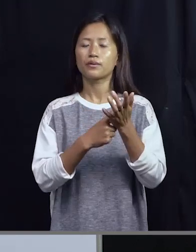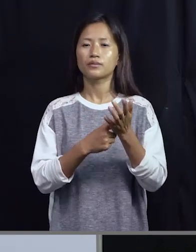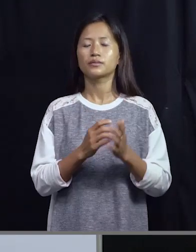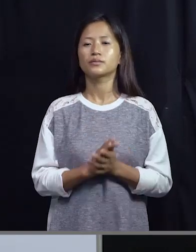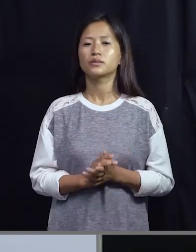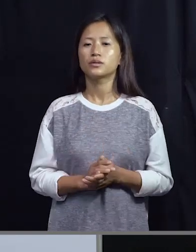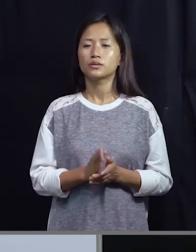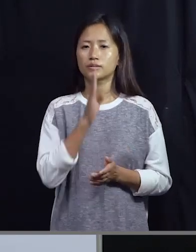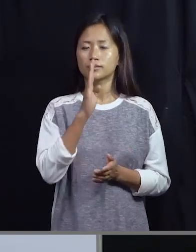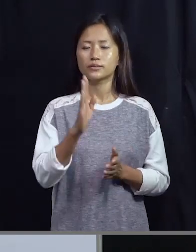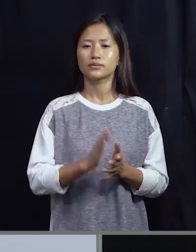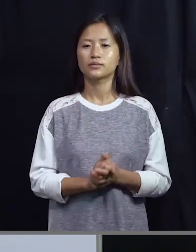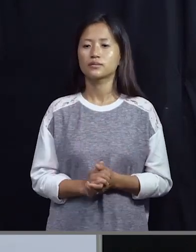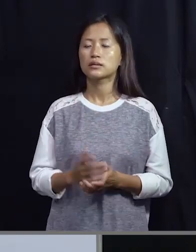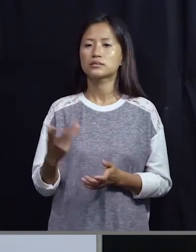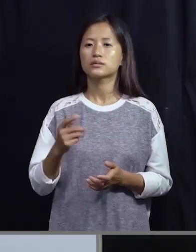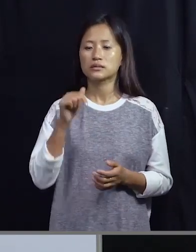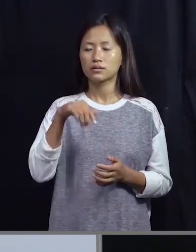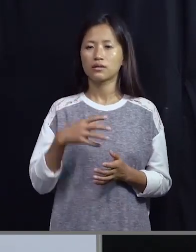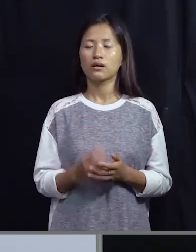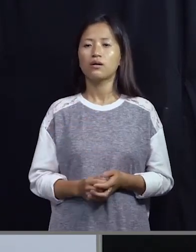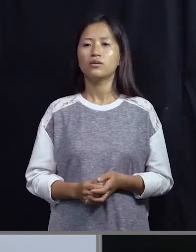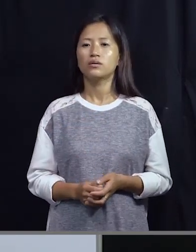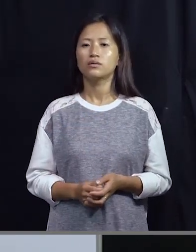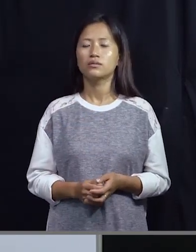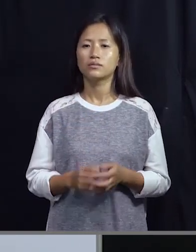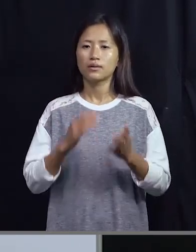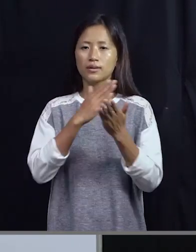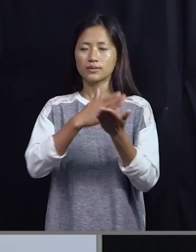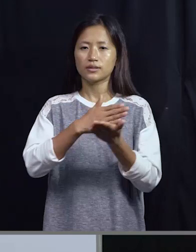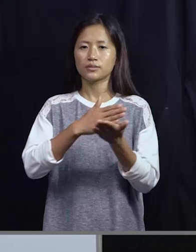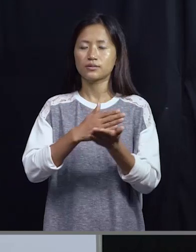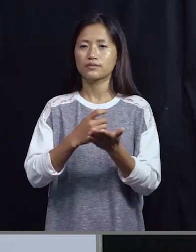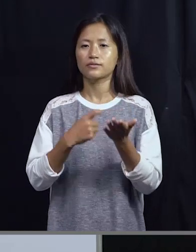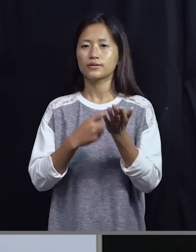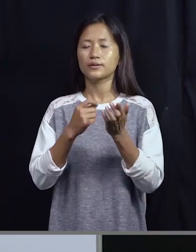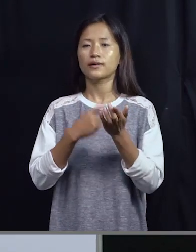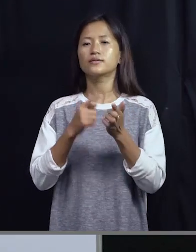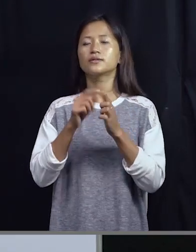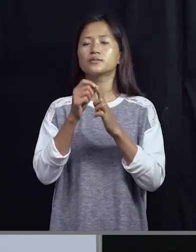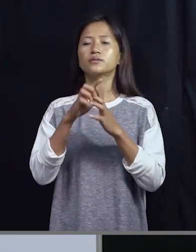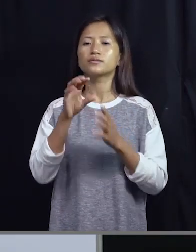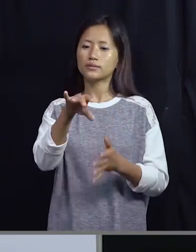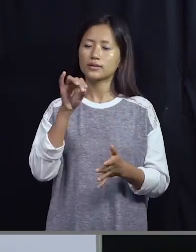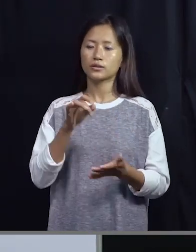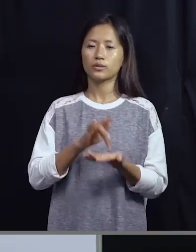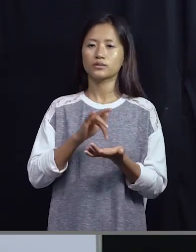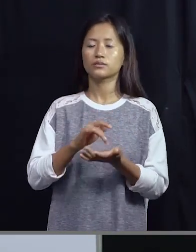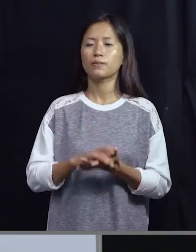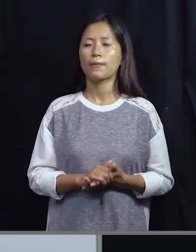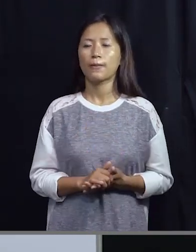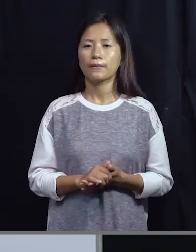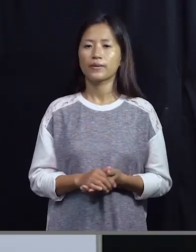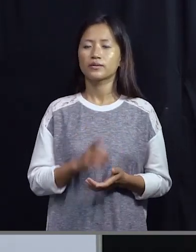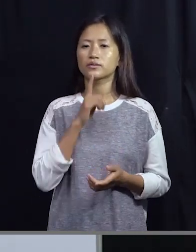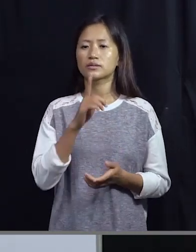unidirectional. So this is how the semi-conservative replication of DNA takes place. And